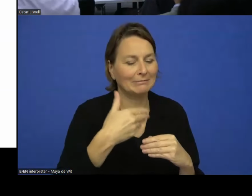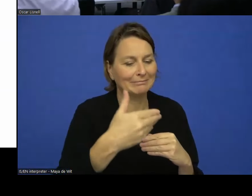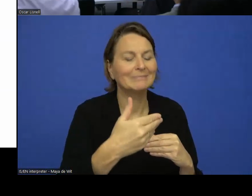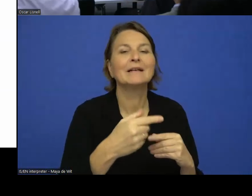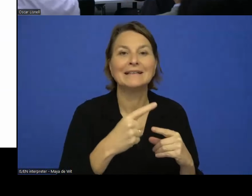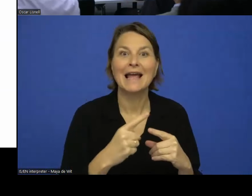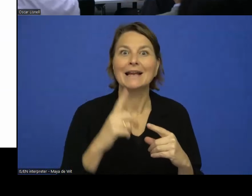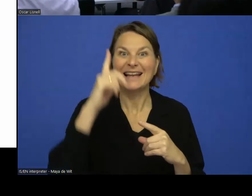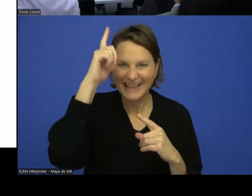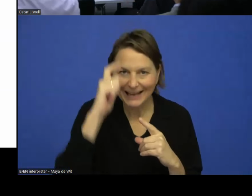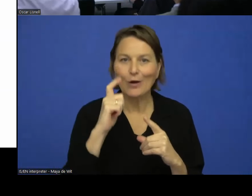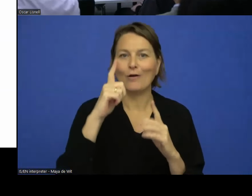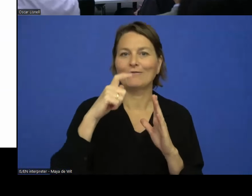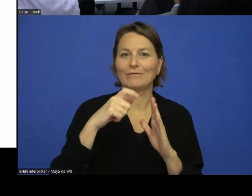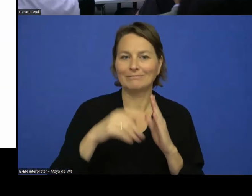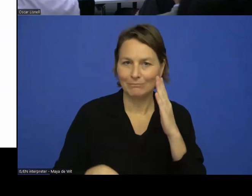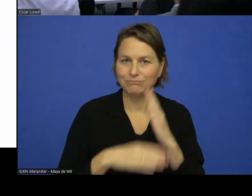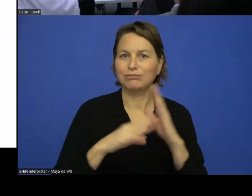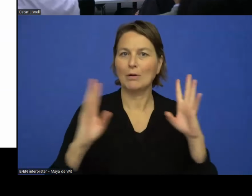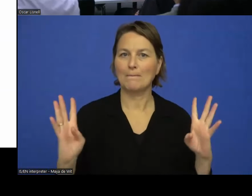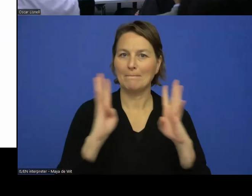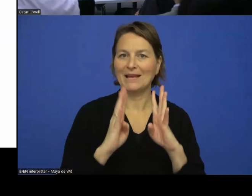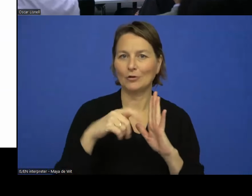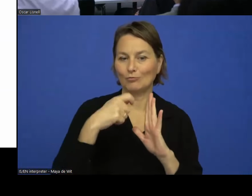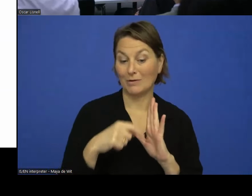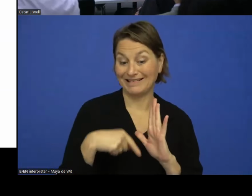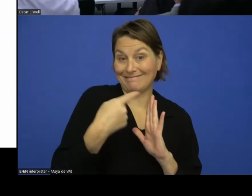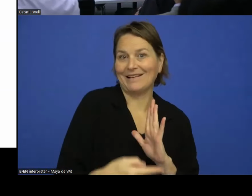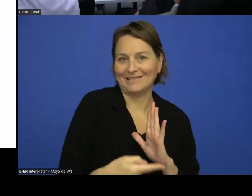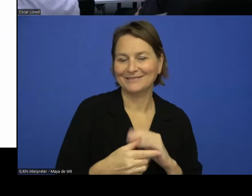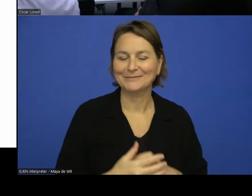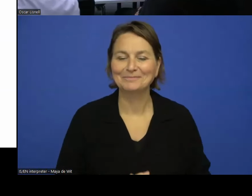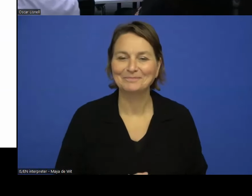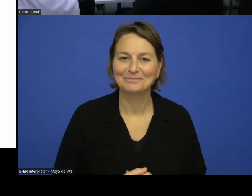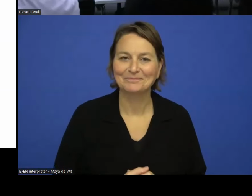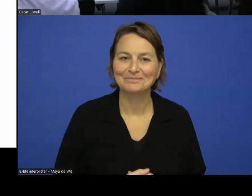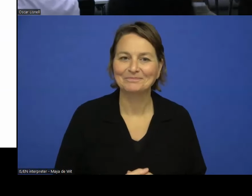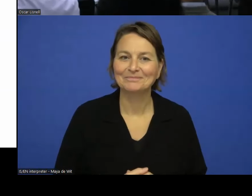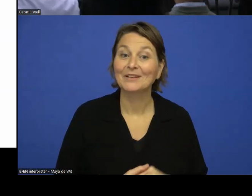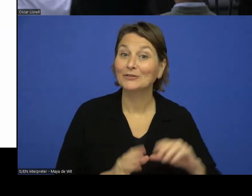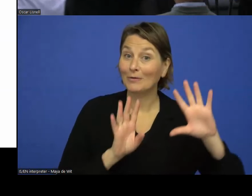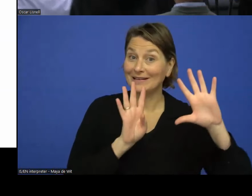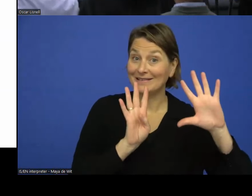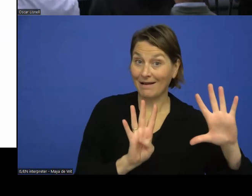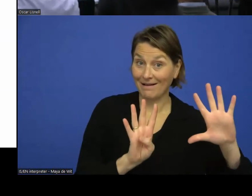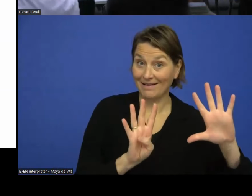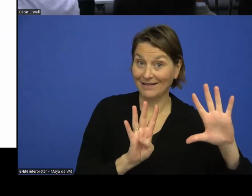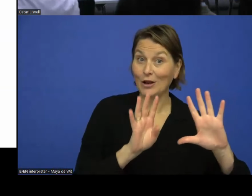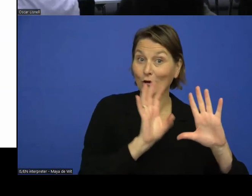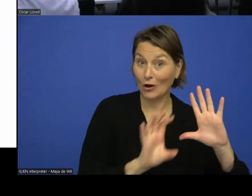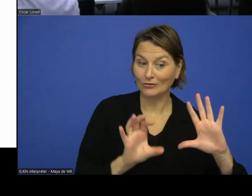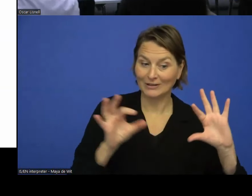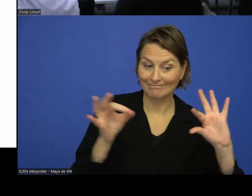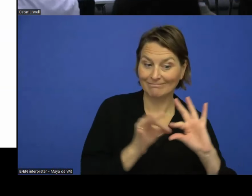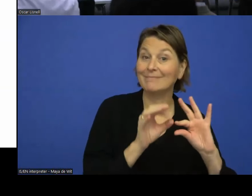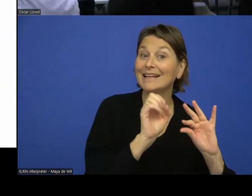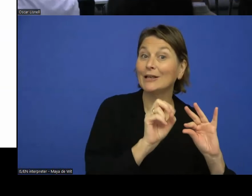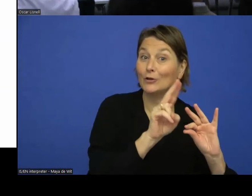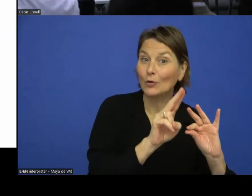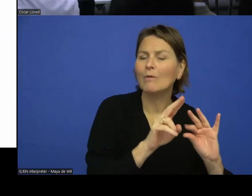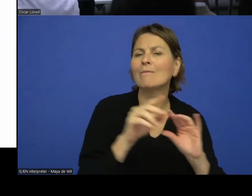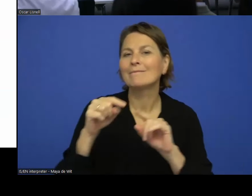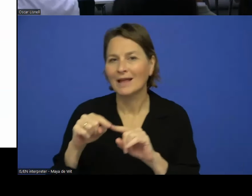project. So we have 9 countries from the European Union. We also have the Great Britain, and we